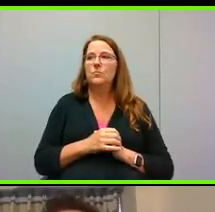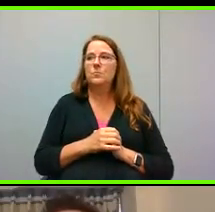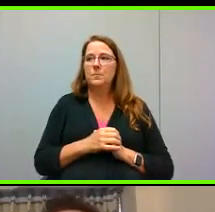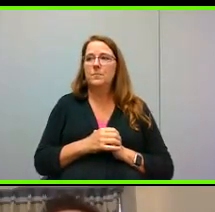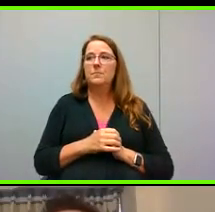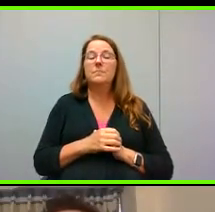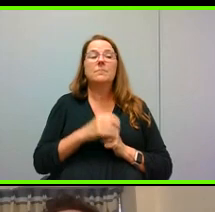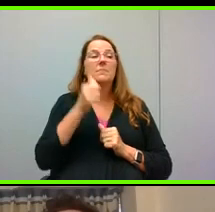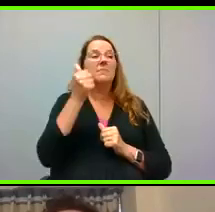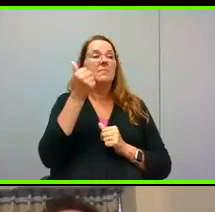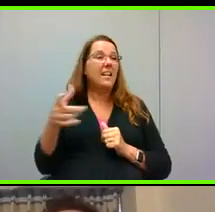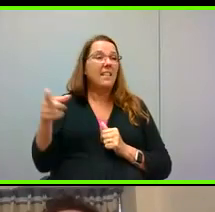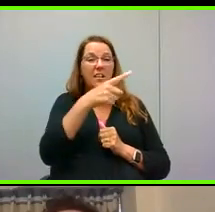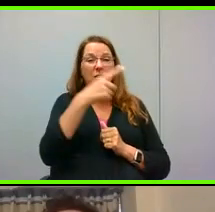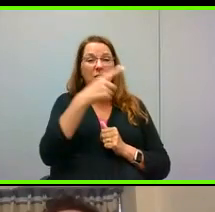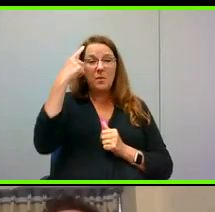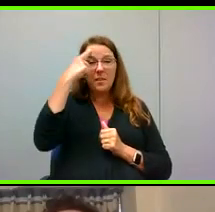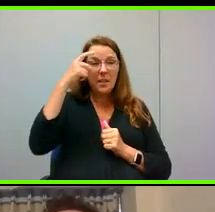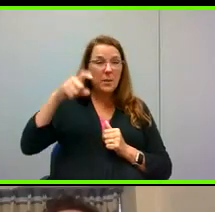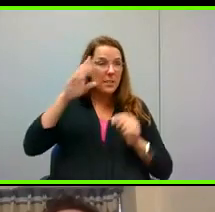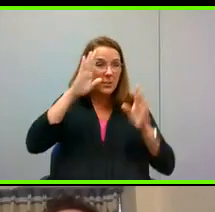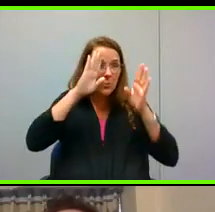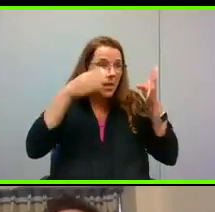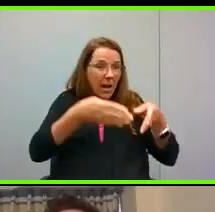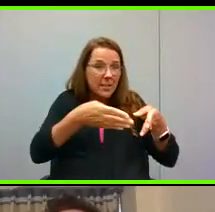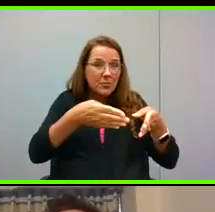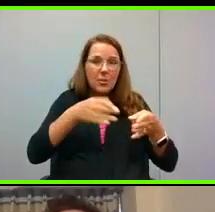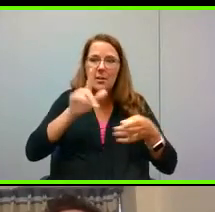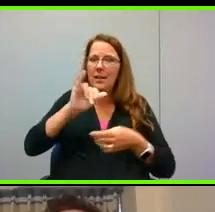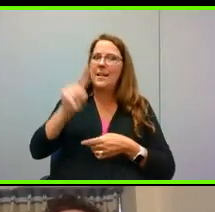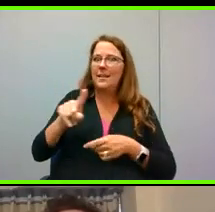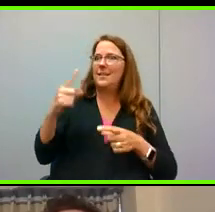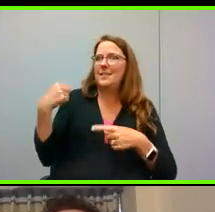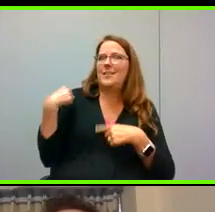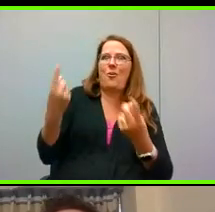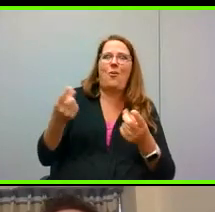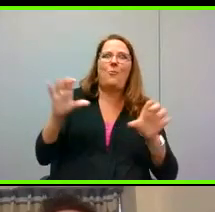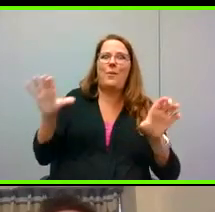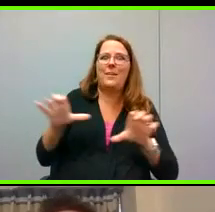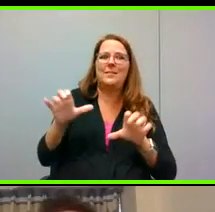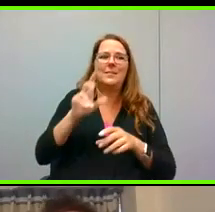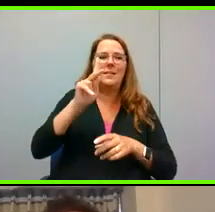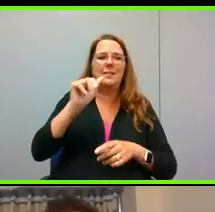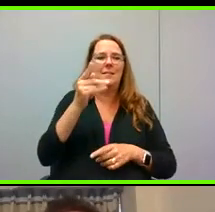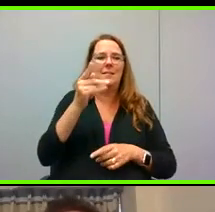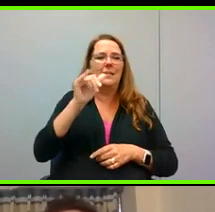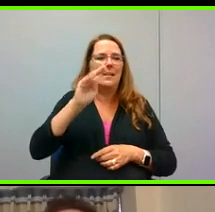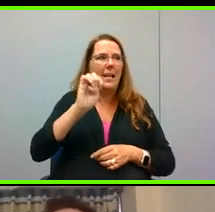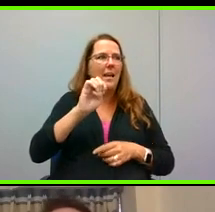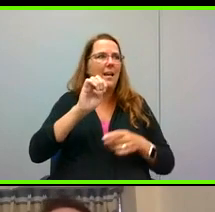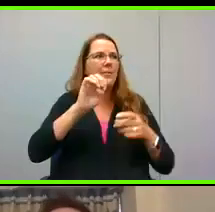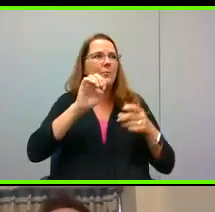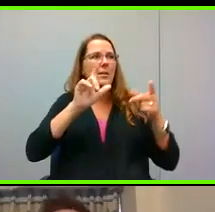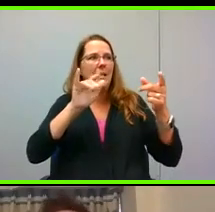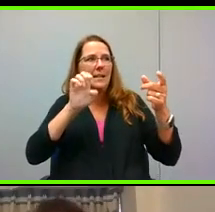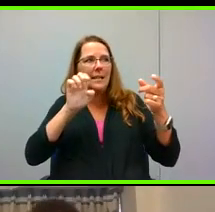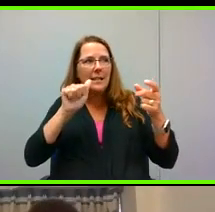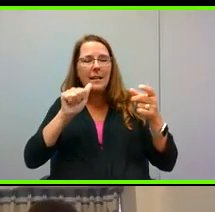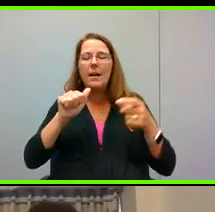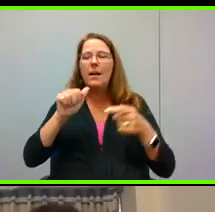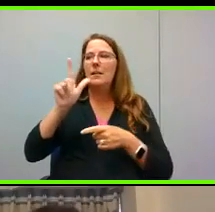Anything you think we need to be concentrating on, as Liz has always done in the past, Catherine and Leah will work with you and Lauren, but let me know